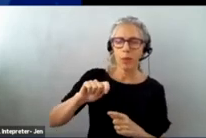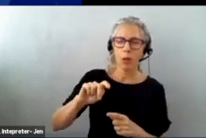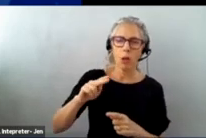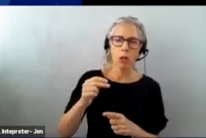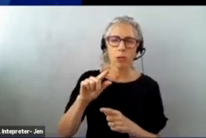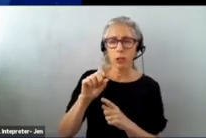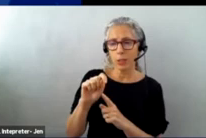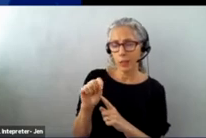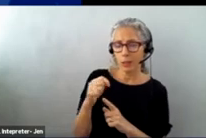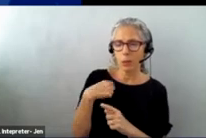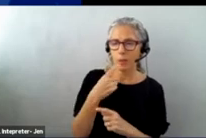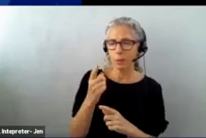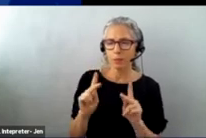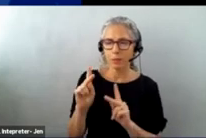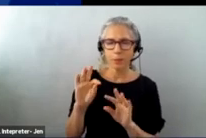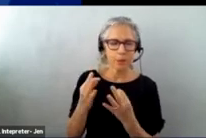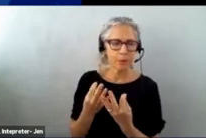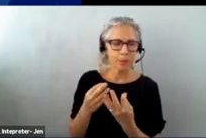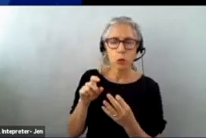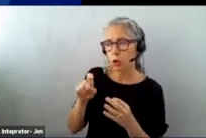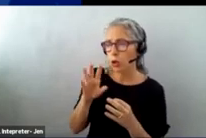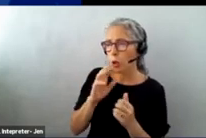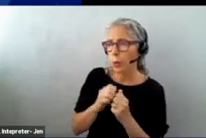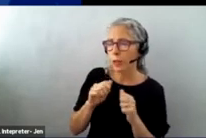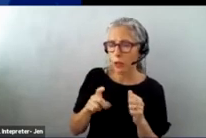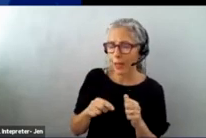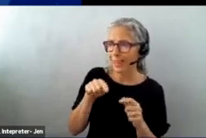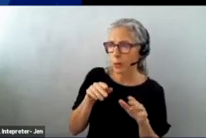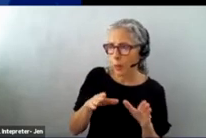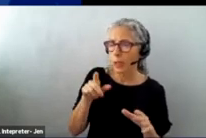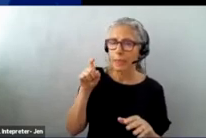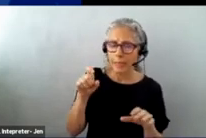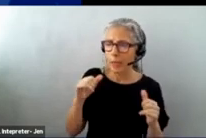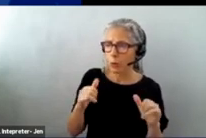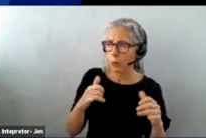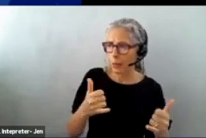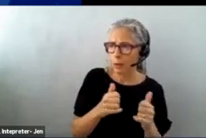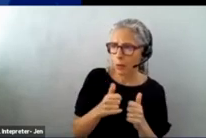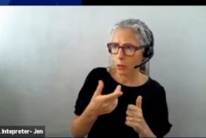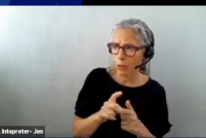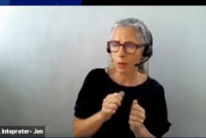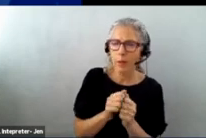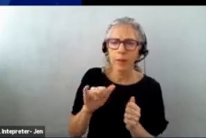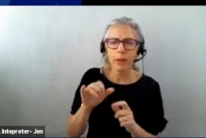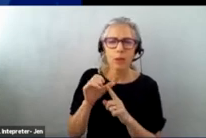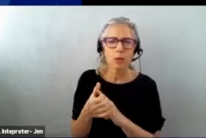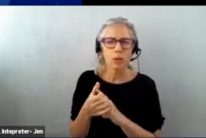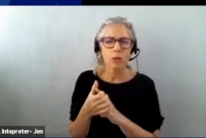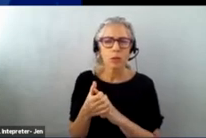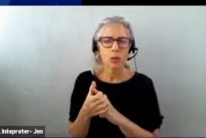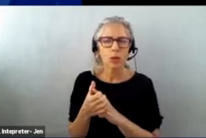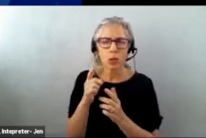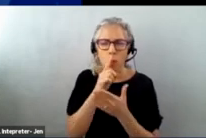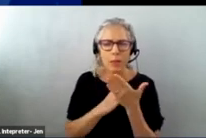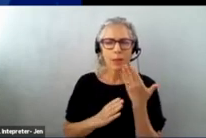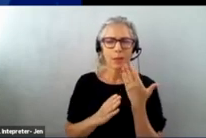we tell people, families, this is how you talk to your child, this is how you play, you know, without that cultural humility,